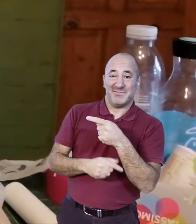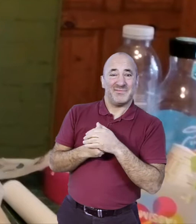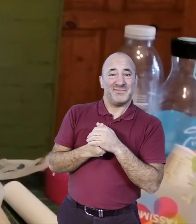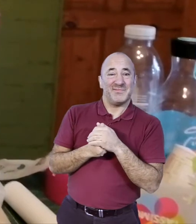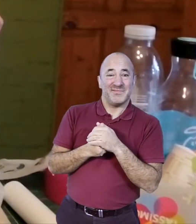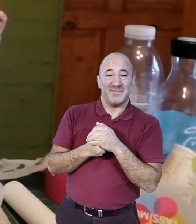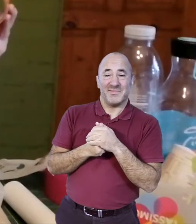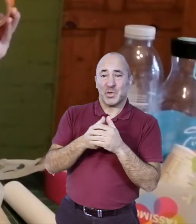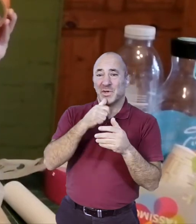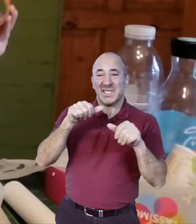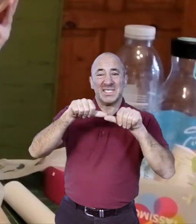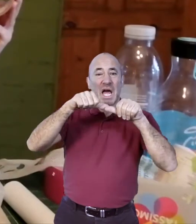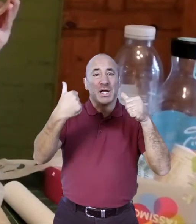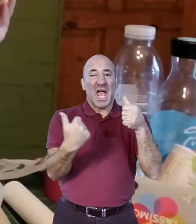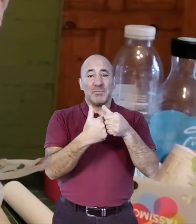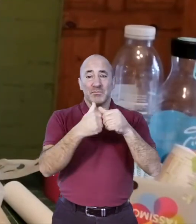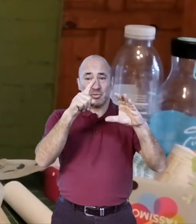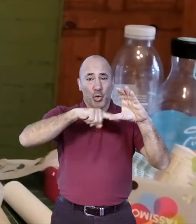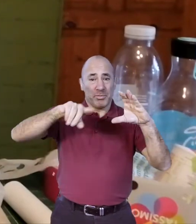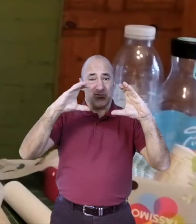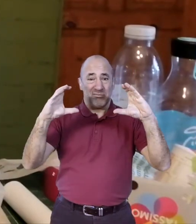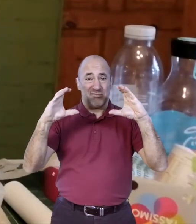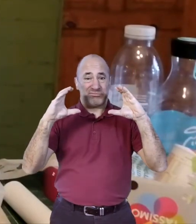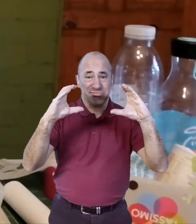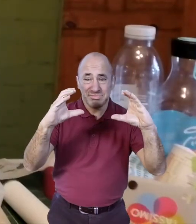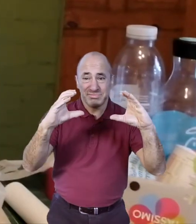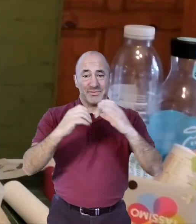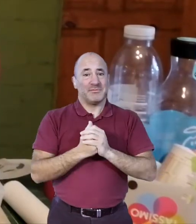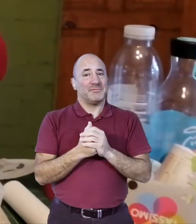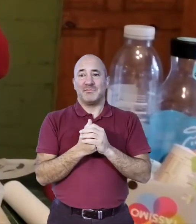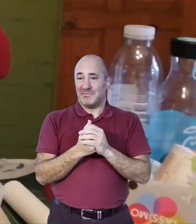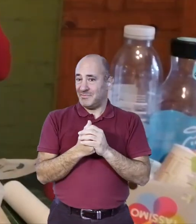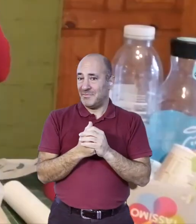like I'm making with sellotape tubes now.